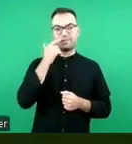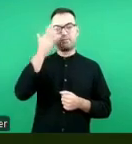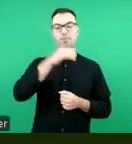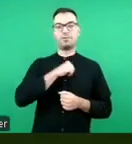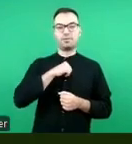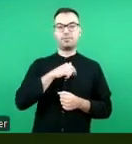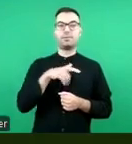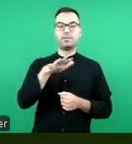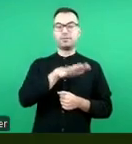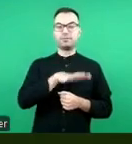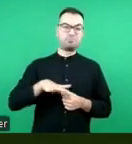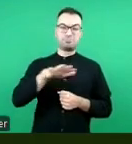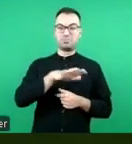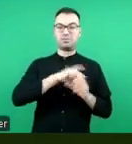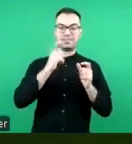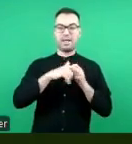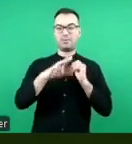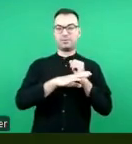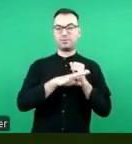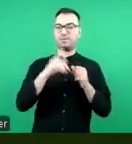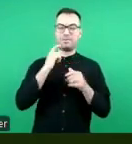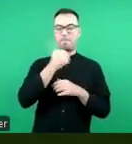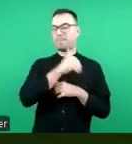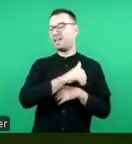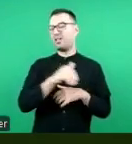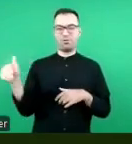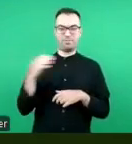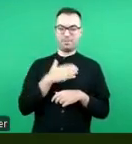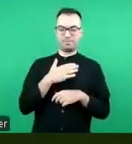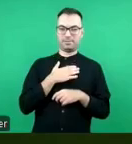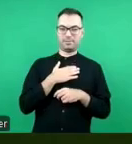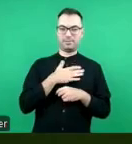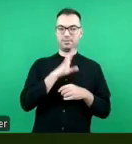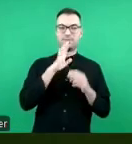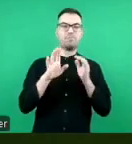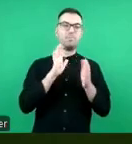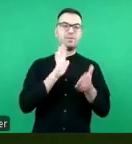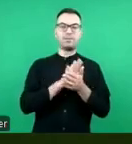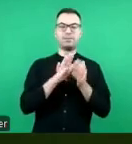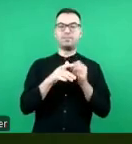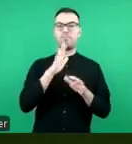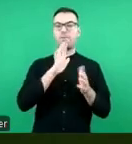we have probably millions of this roosting type of this